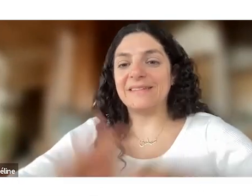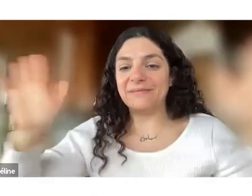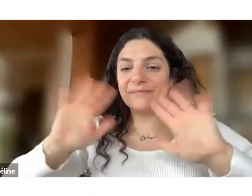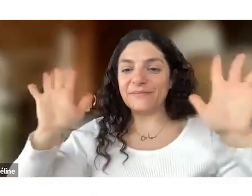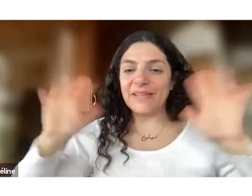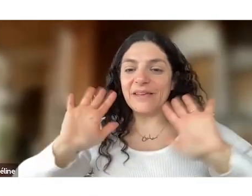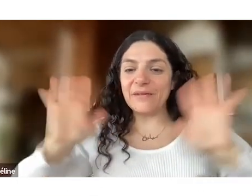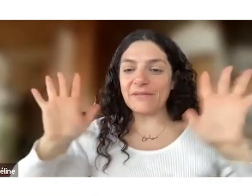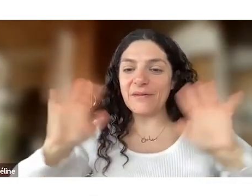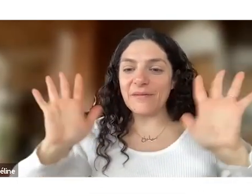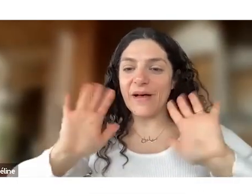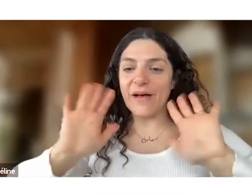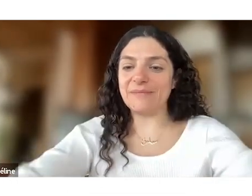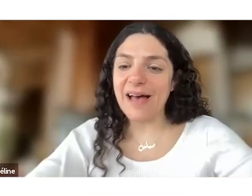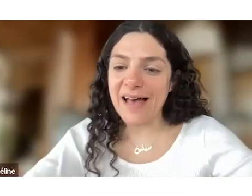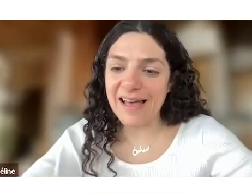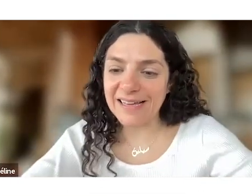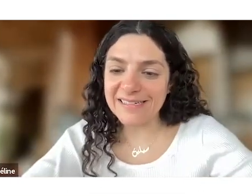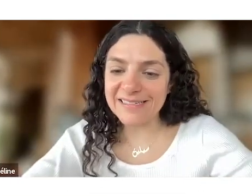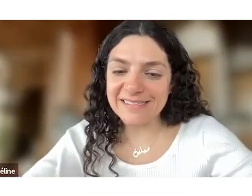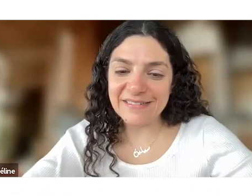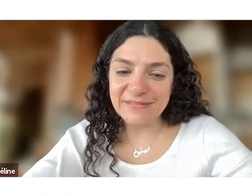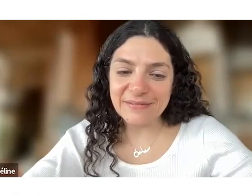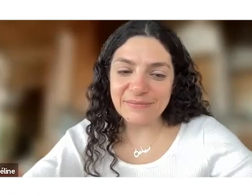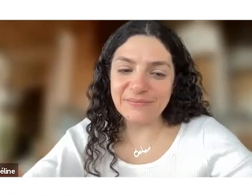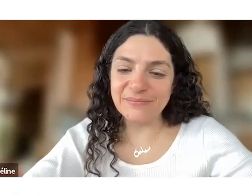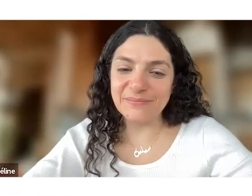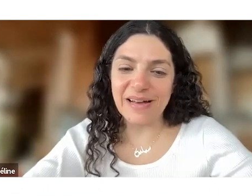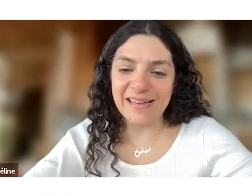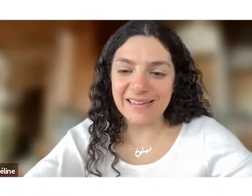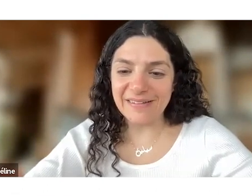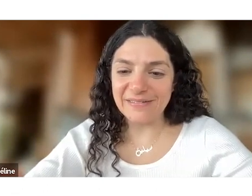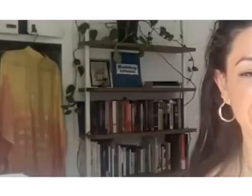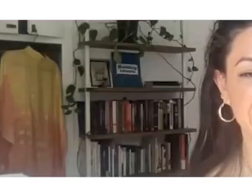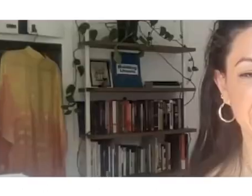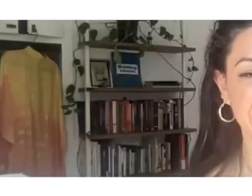Thank you so much. Thank you, everyone. Bye. Peace. Bye.